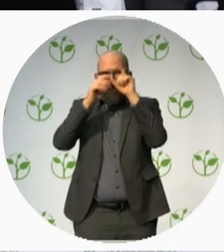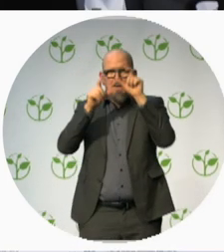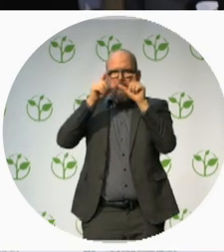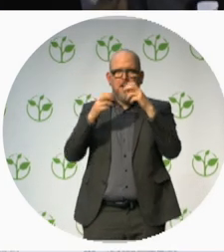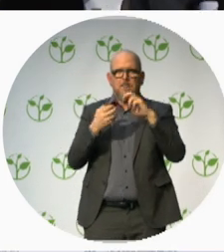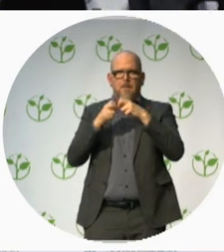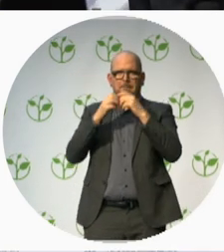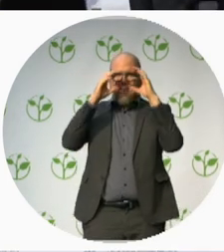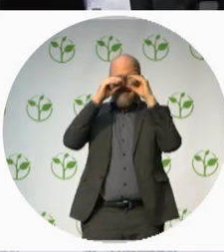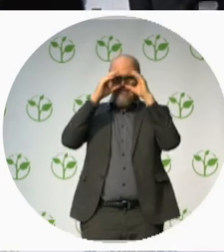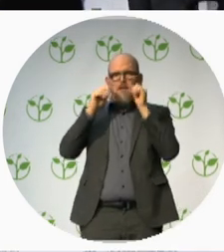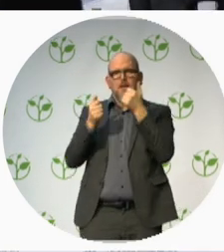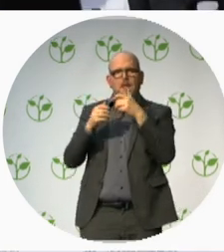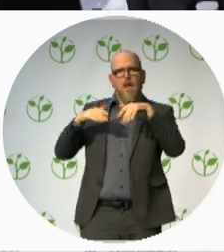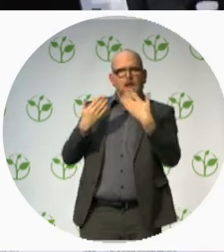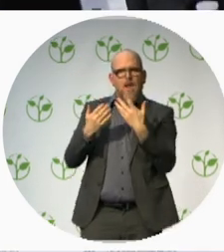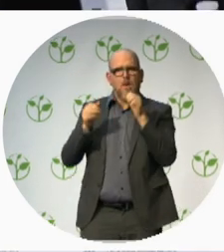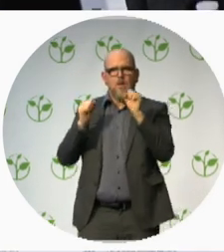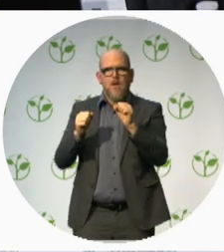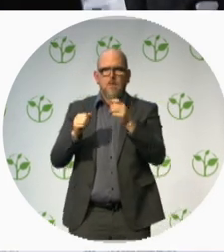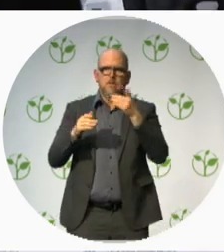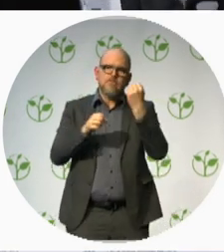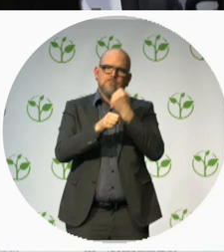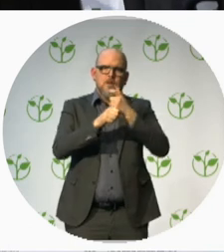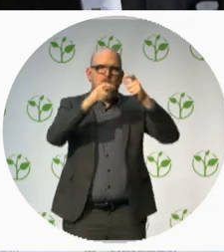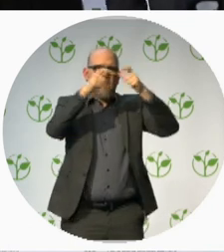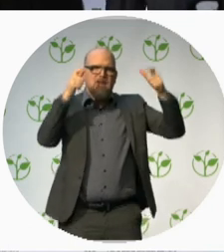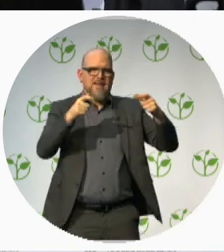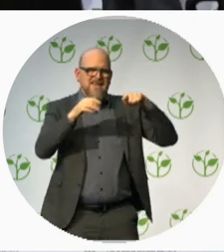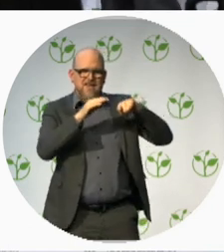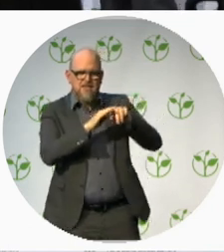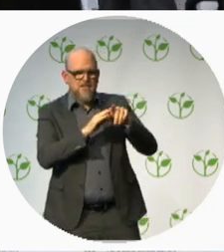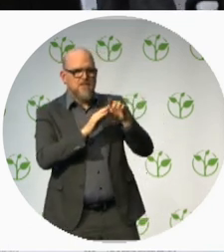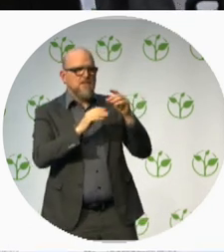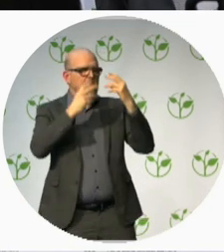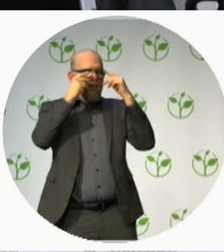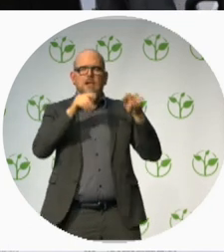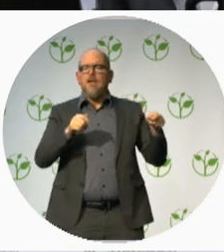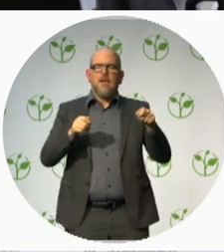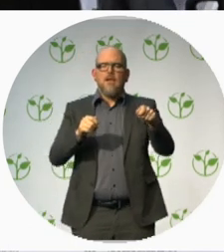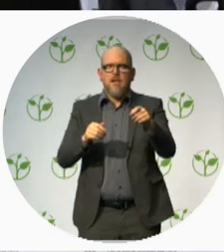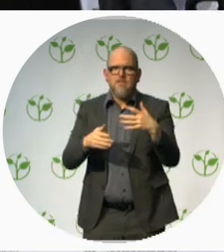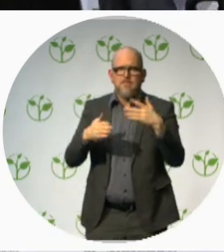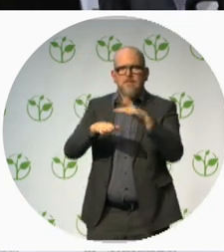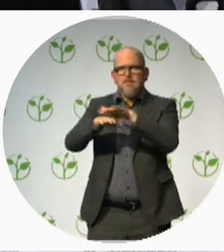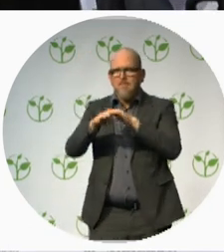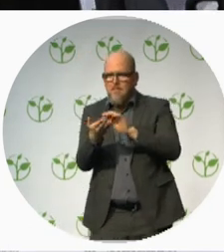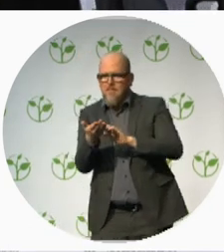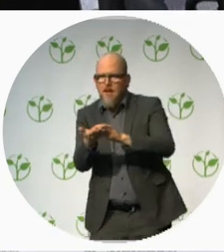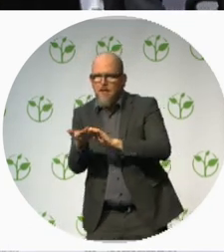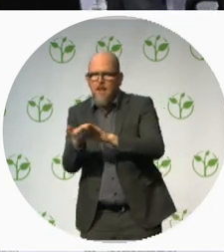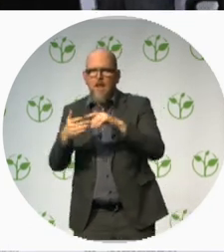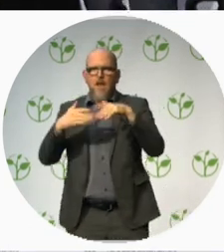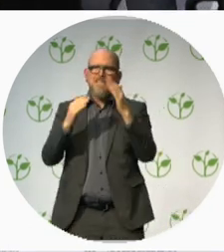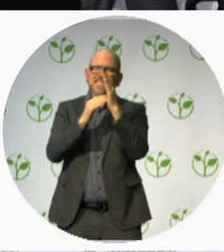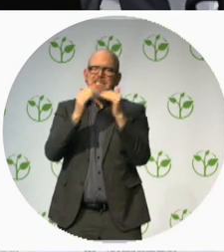company, and the National Associations for Visually Impaired People have developed a tactile path system with integrated communication